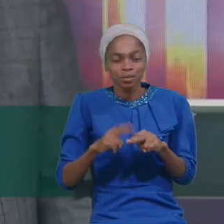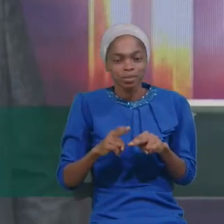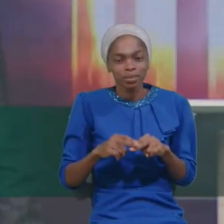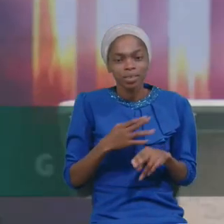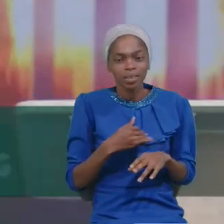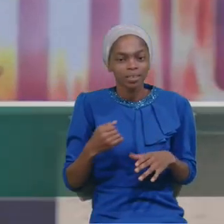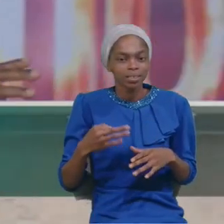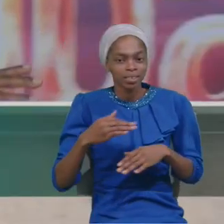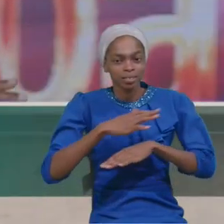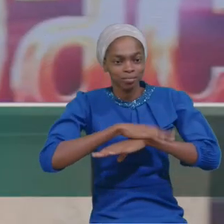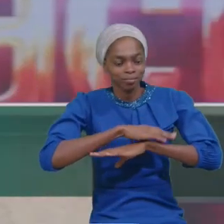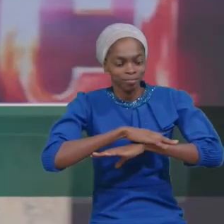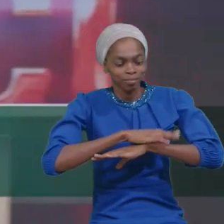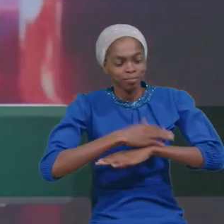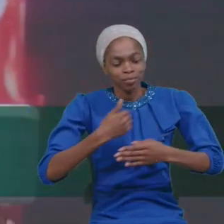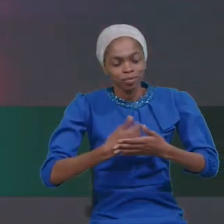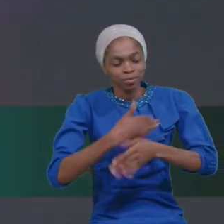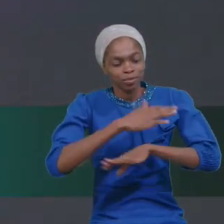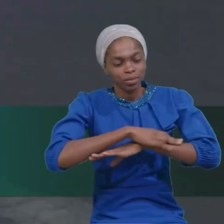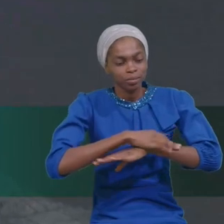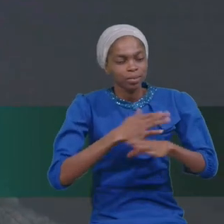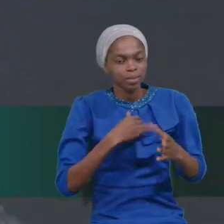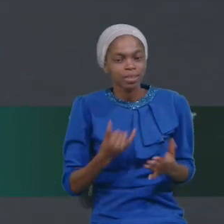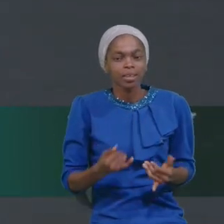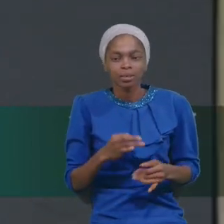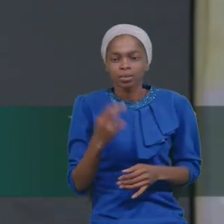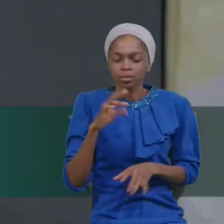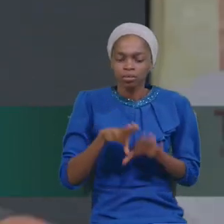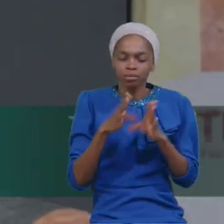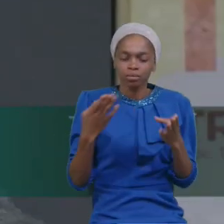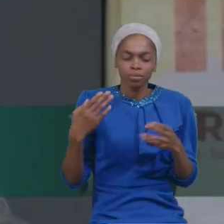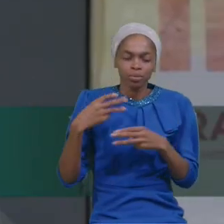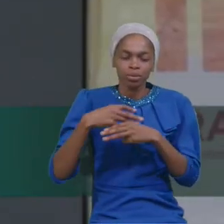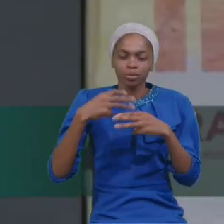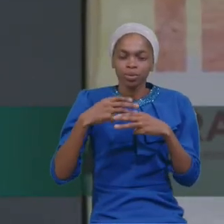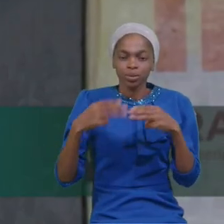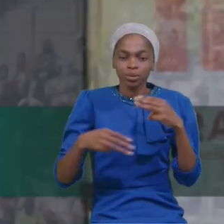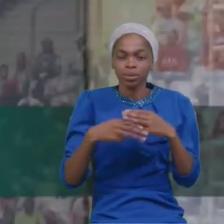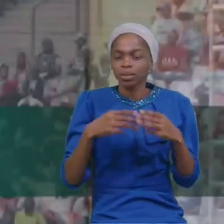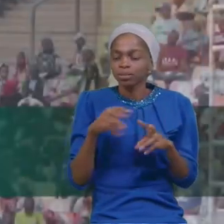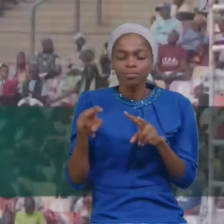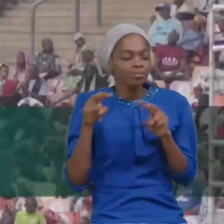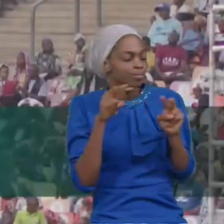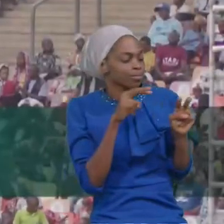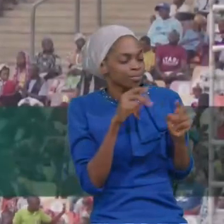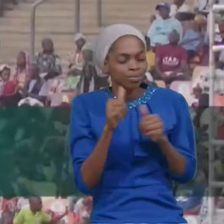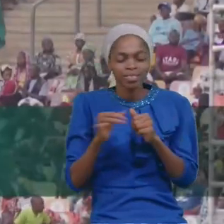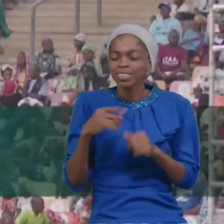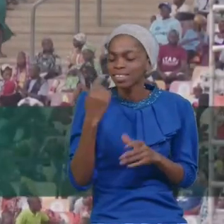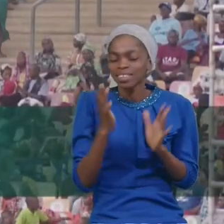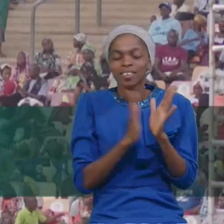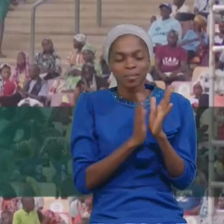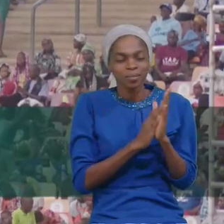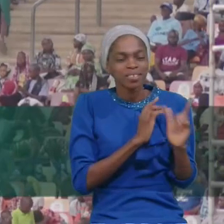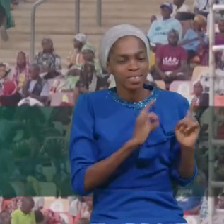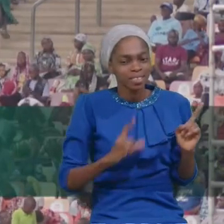and everywhere and say, praise the Lord, this is where the Lord has given me now. And then somebody comes in and